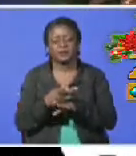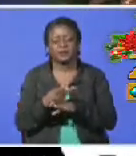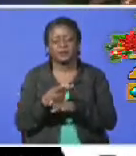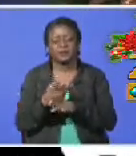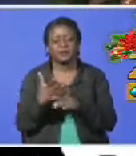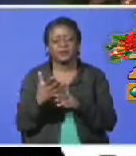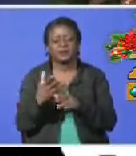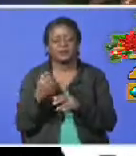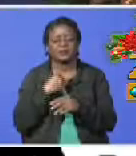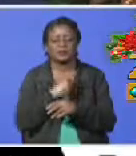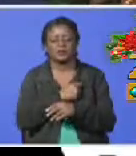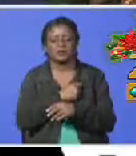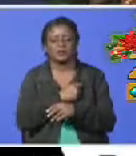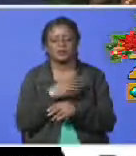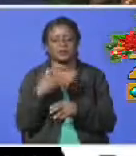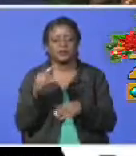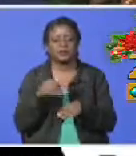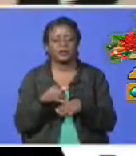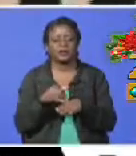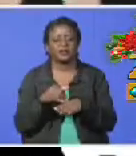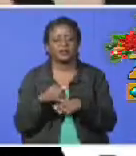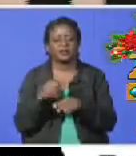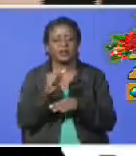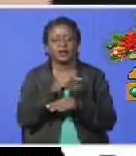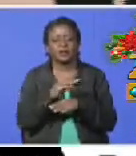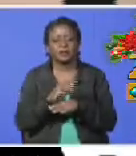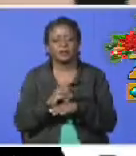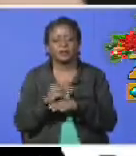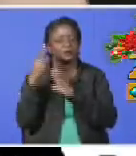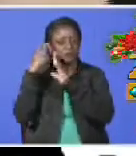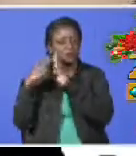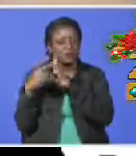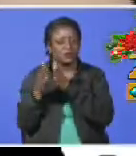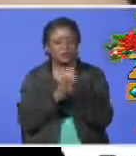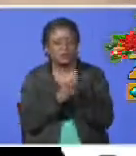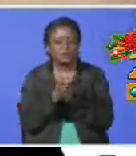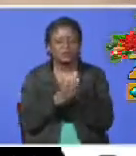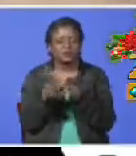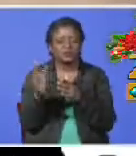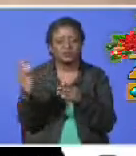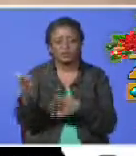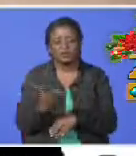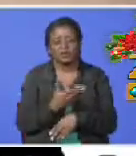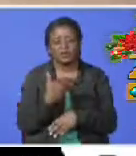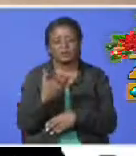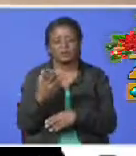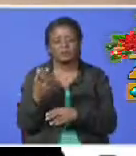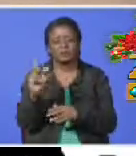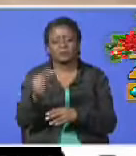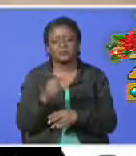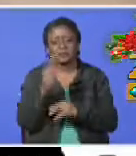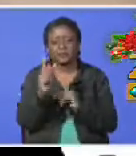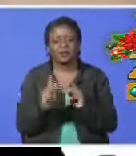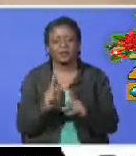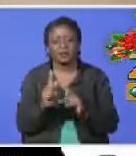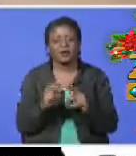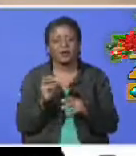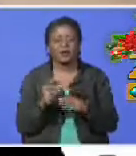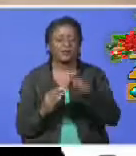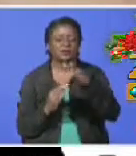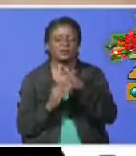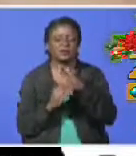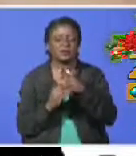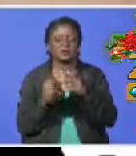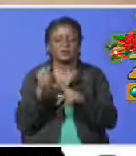back guests. Right now, our peak season really starts in January through about July, when we have a lot of